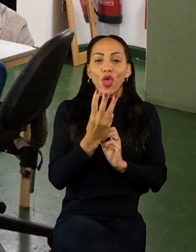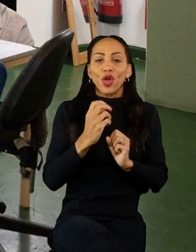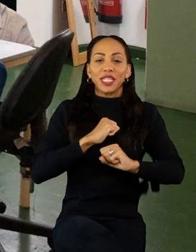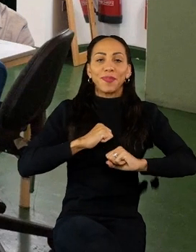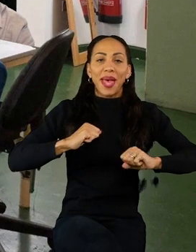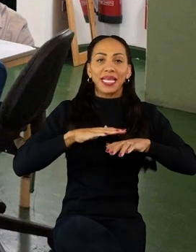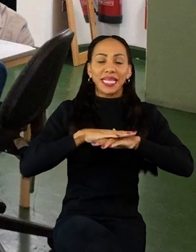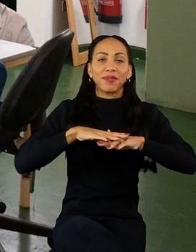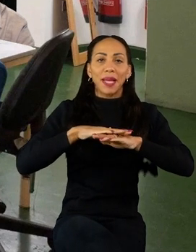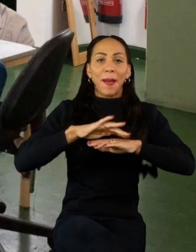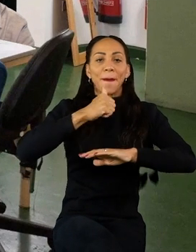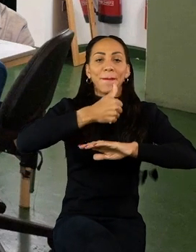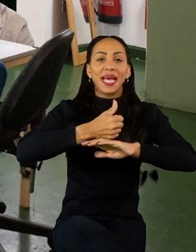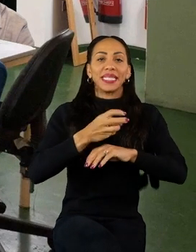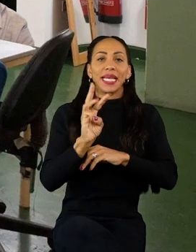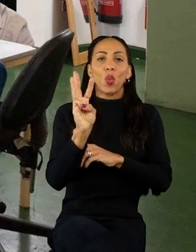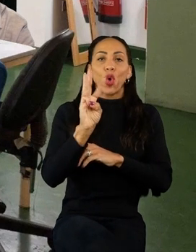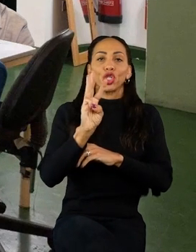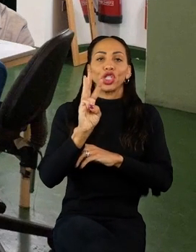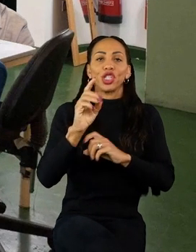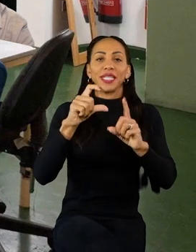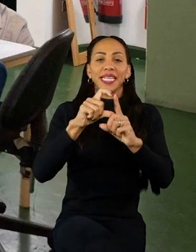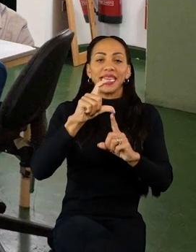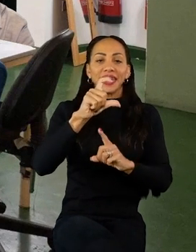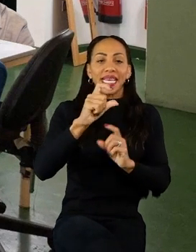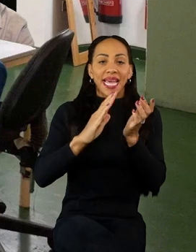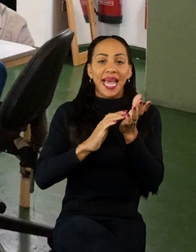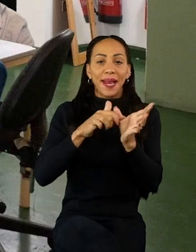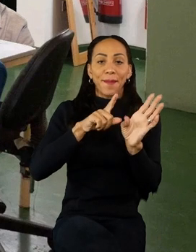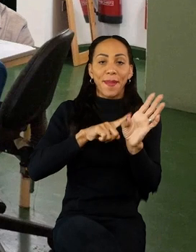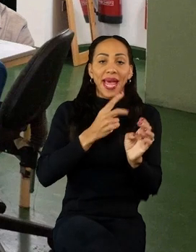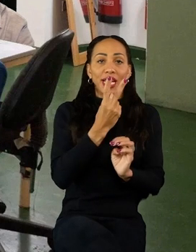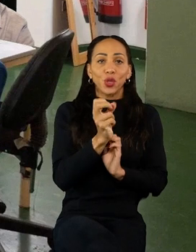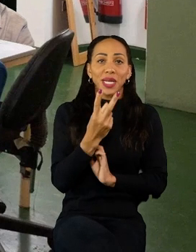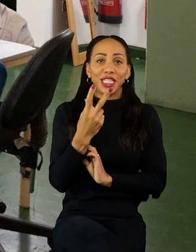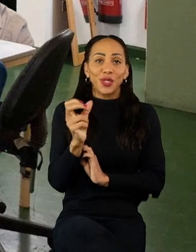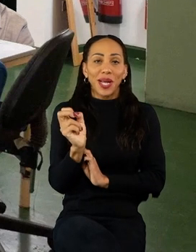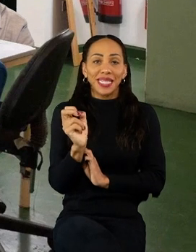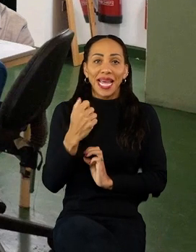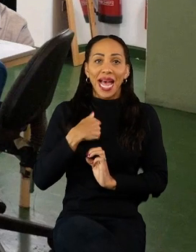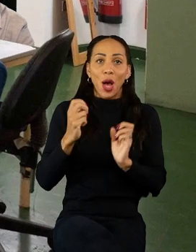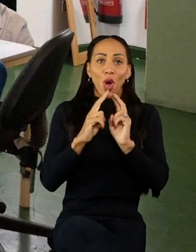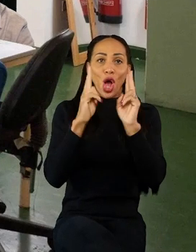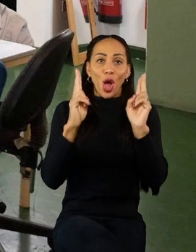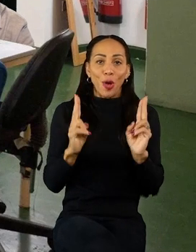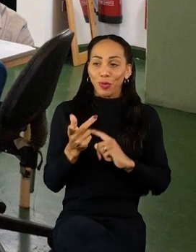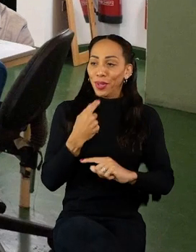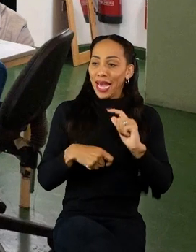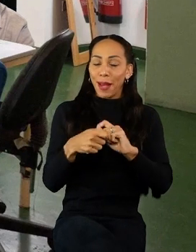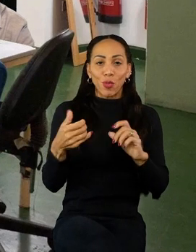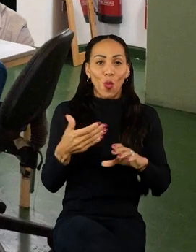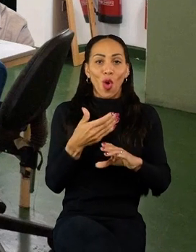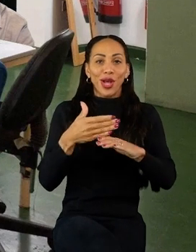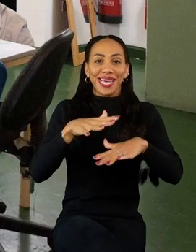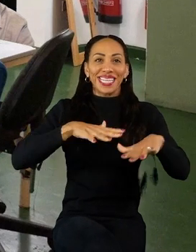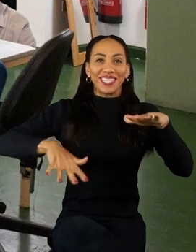Third Space Network in Washington, D.C., where in May 2020, we were turning our homes into